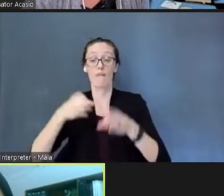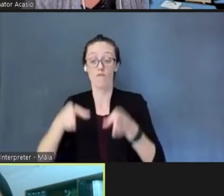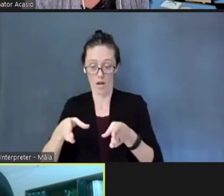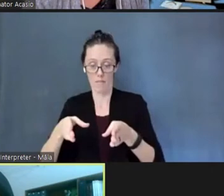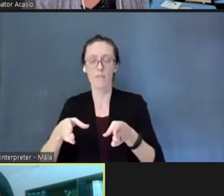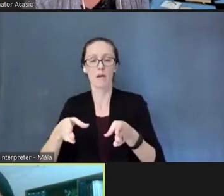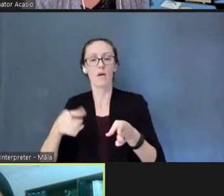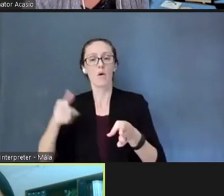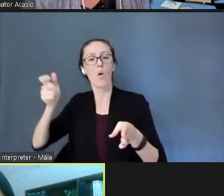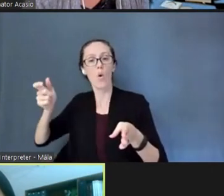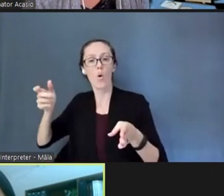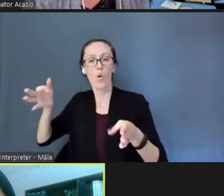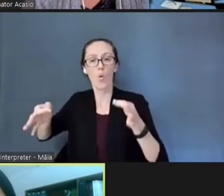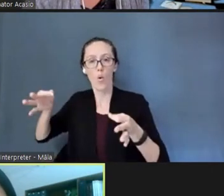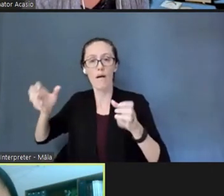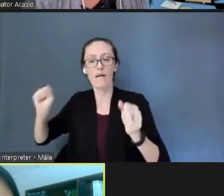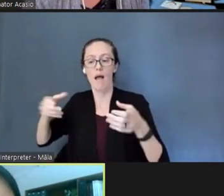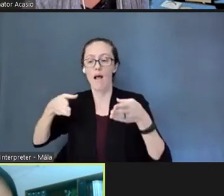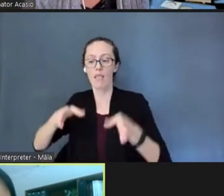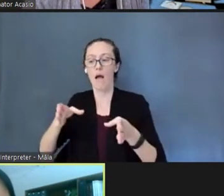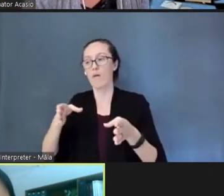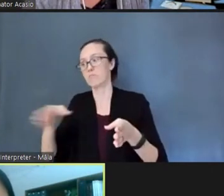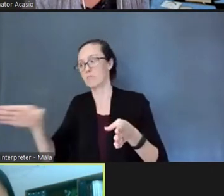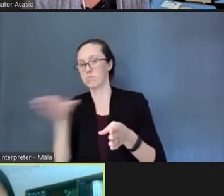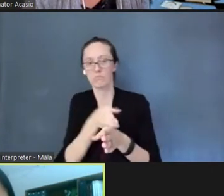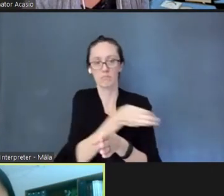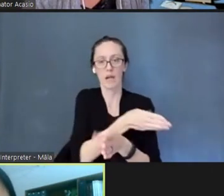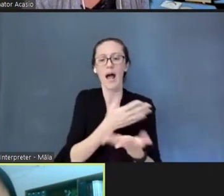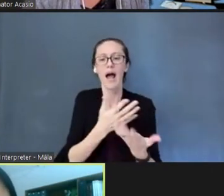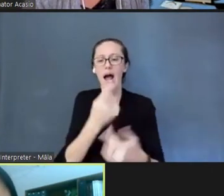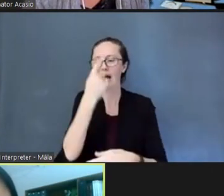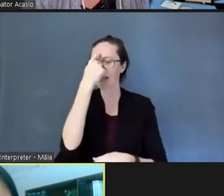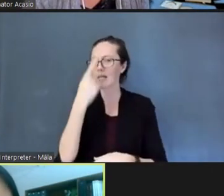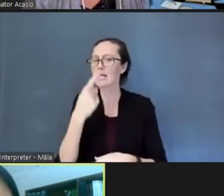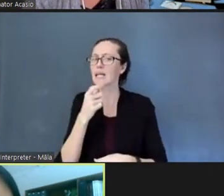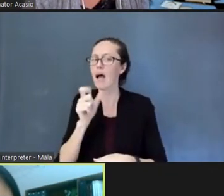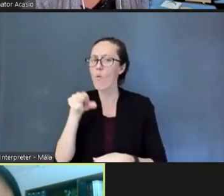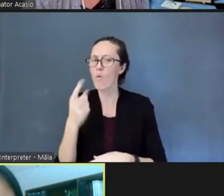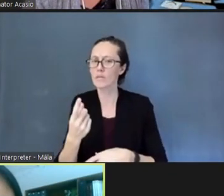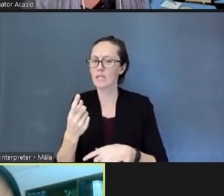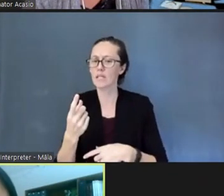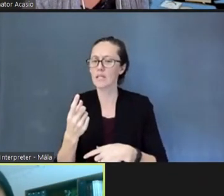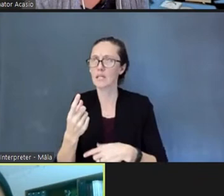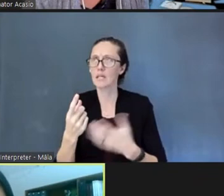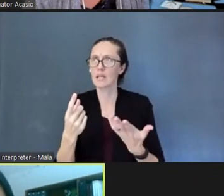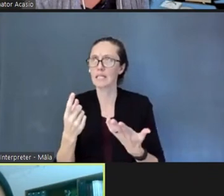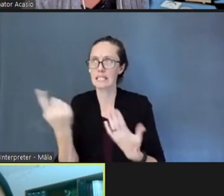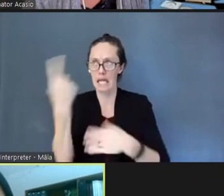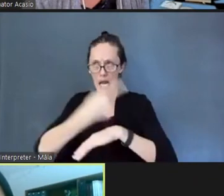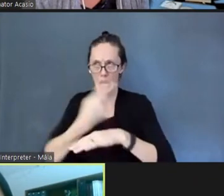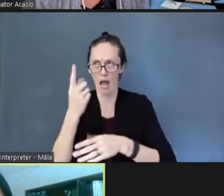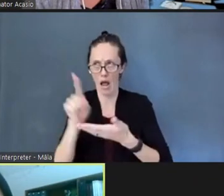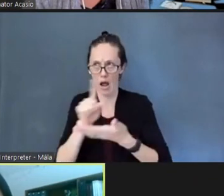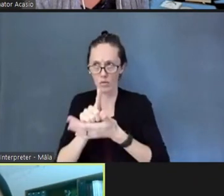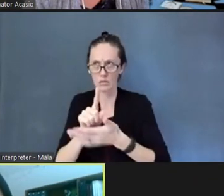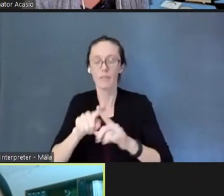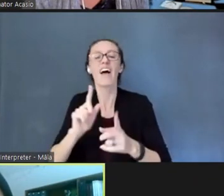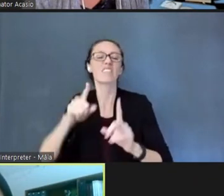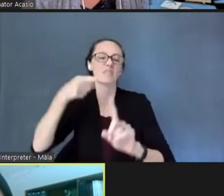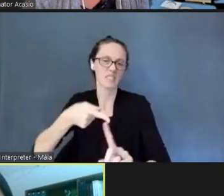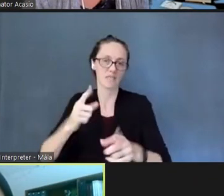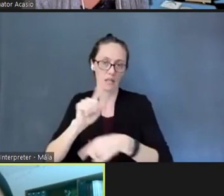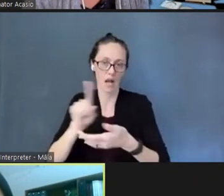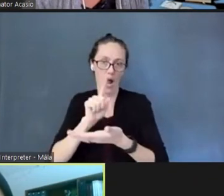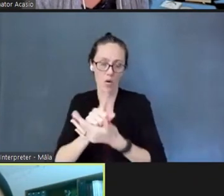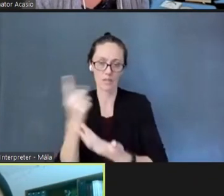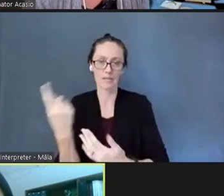it doesn't have to be, I don't think it's daylight hours, I think it's actually specific hours, but outside of those specific daytime hours, the court can allow